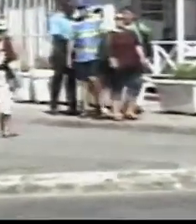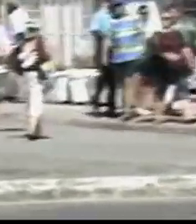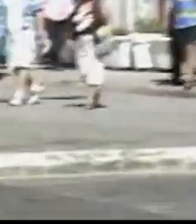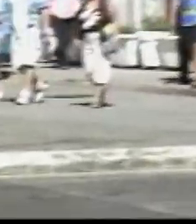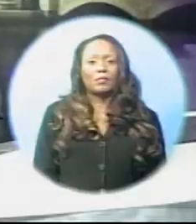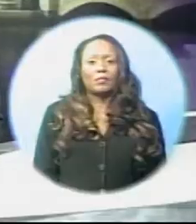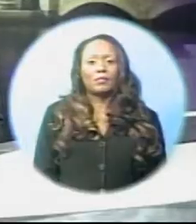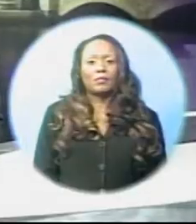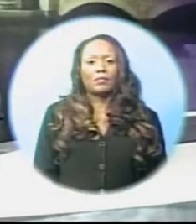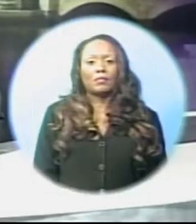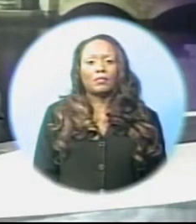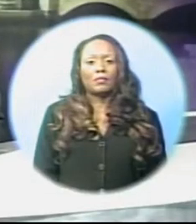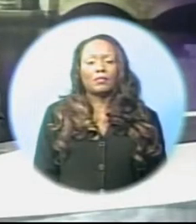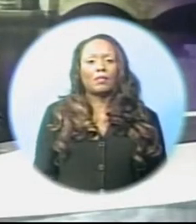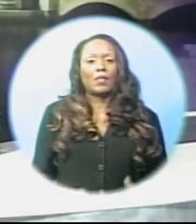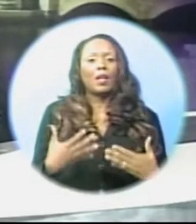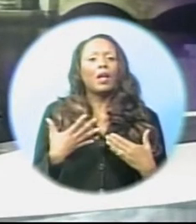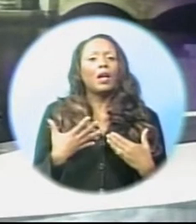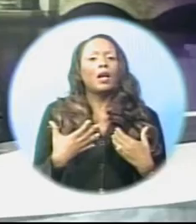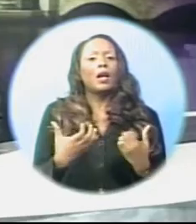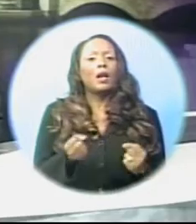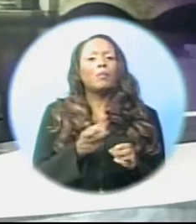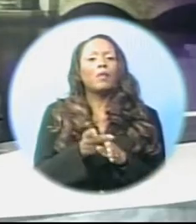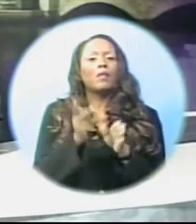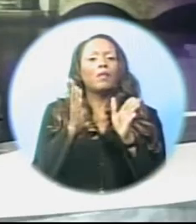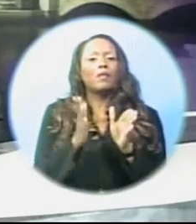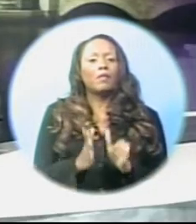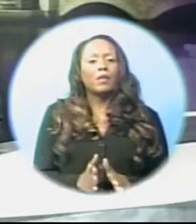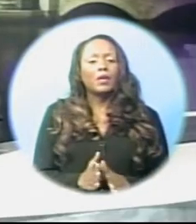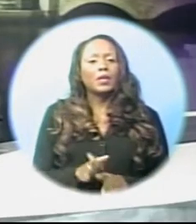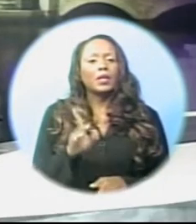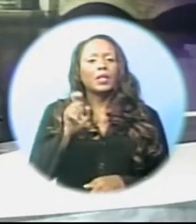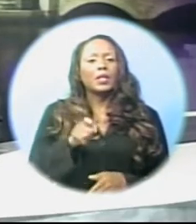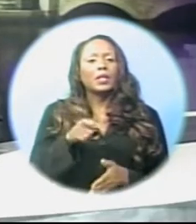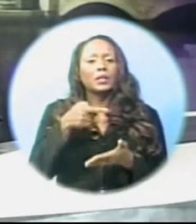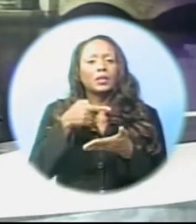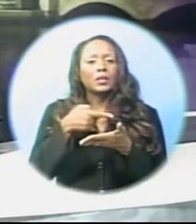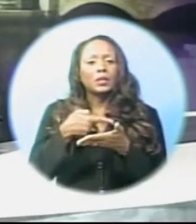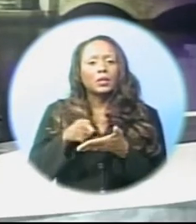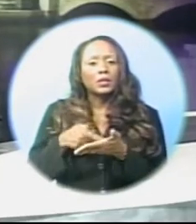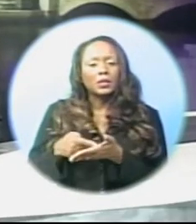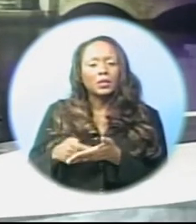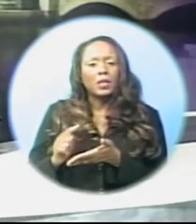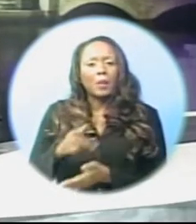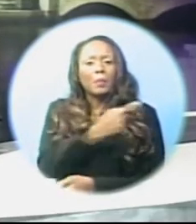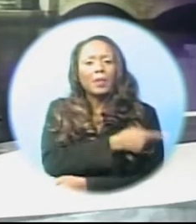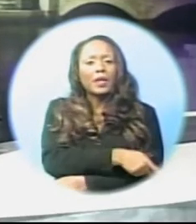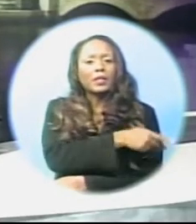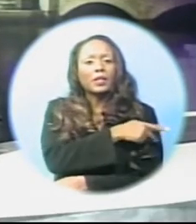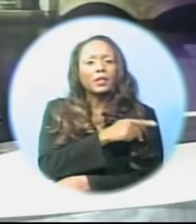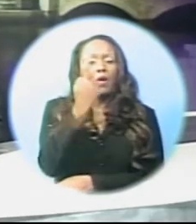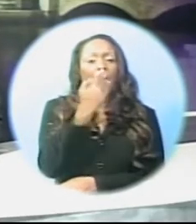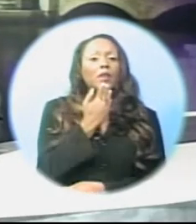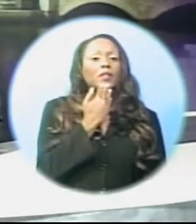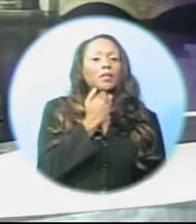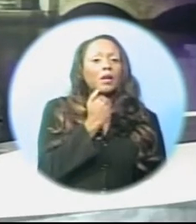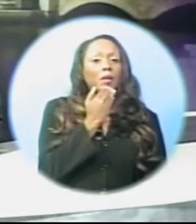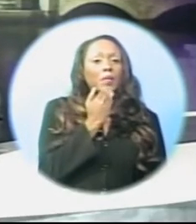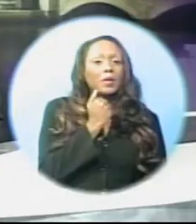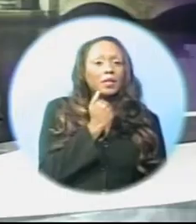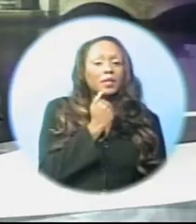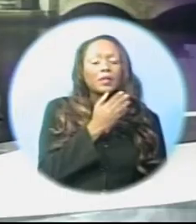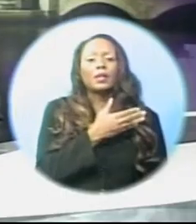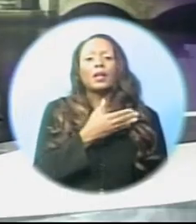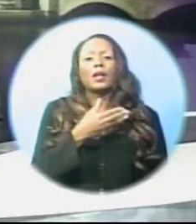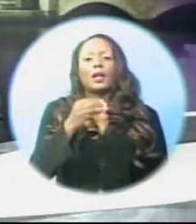News. Well, health professionals are being told to check their hypertension patients for diabetes and high cholesterol.